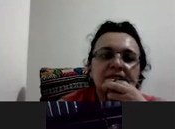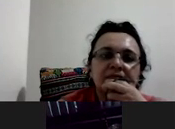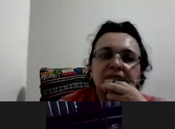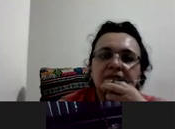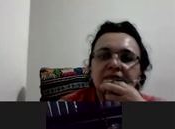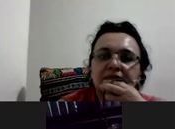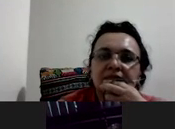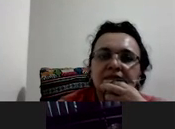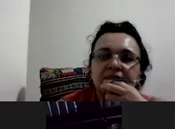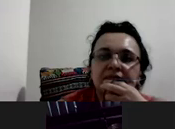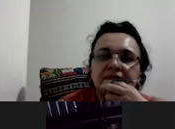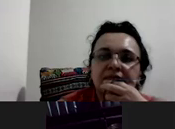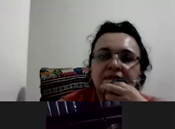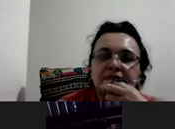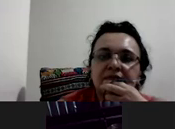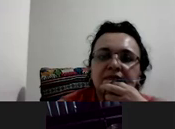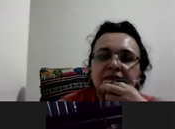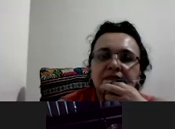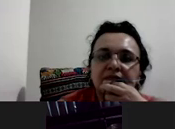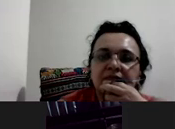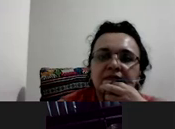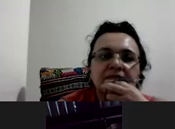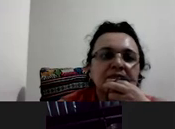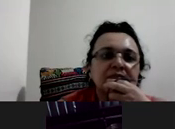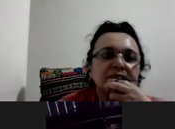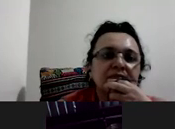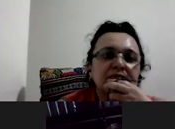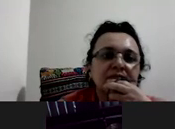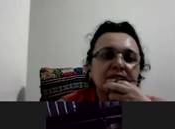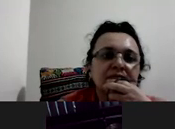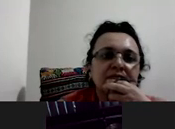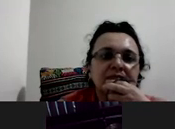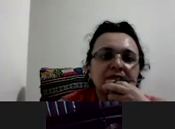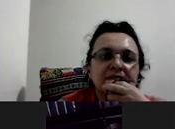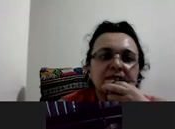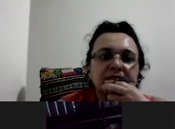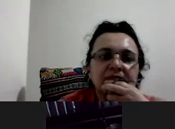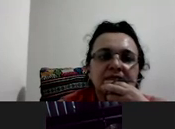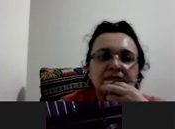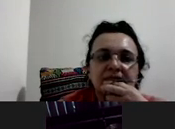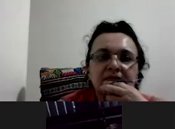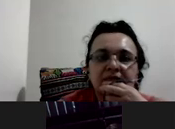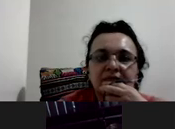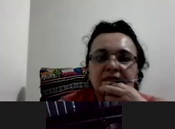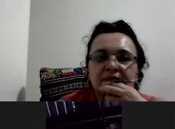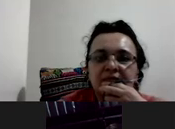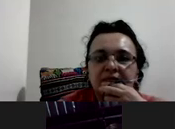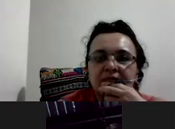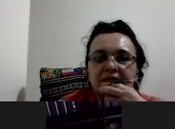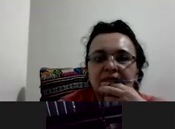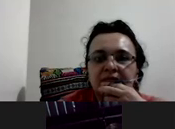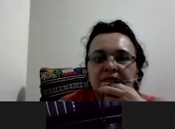and ground a well. Then we take the pesto and start filling the mushroom to